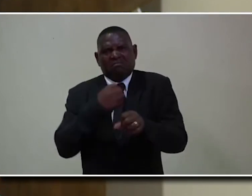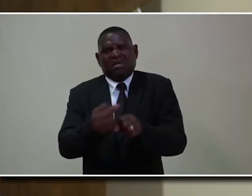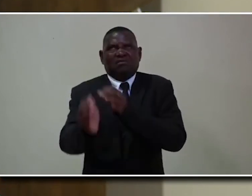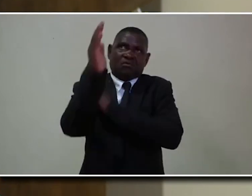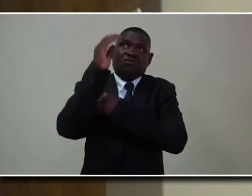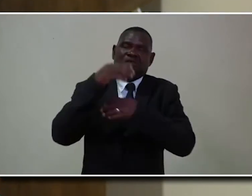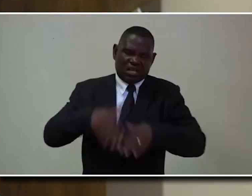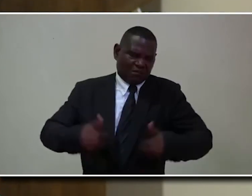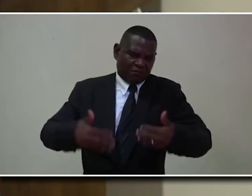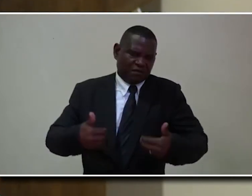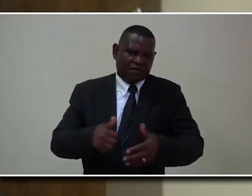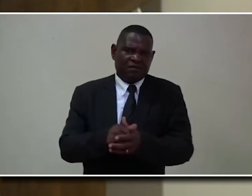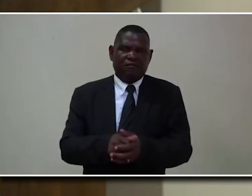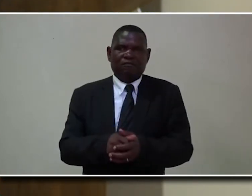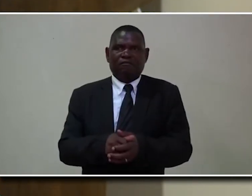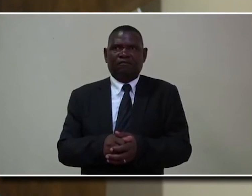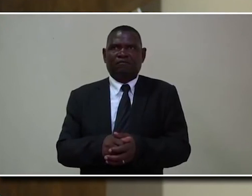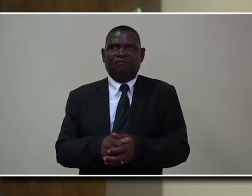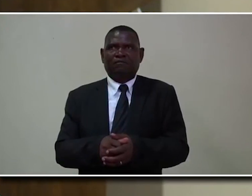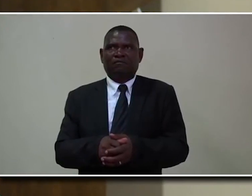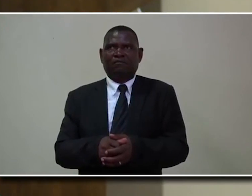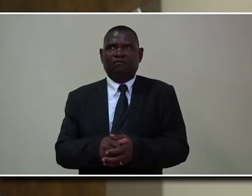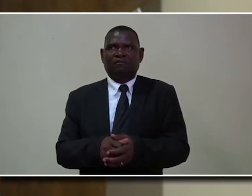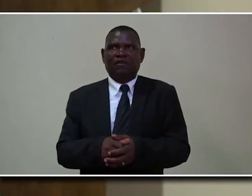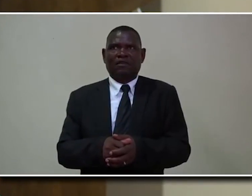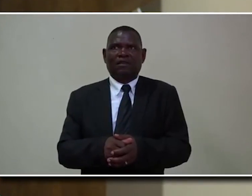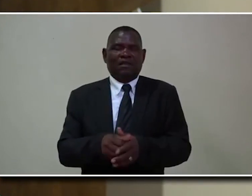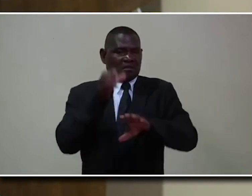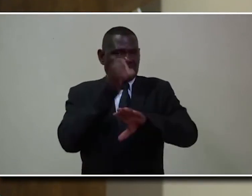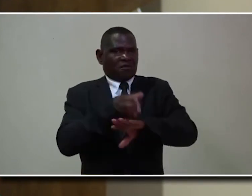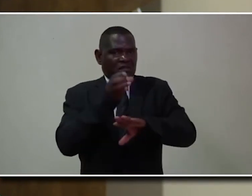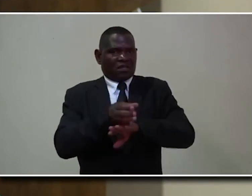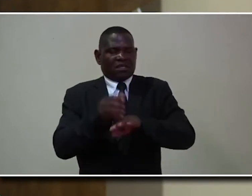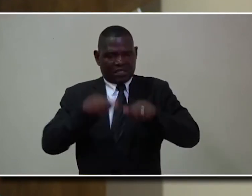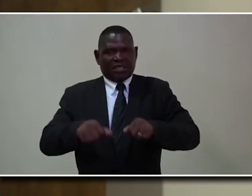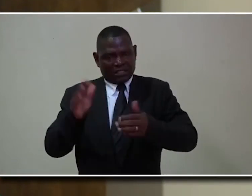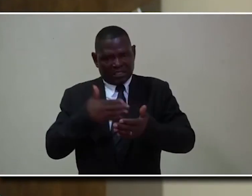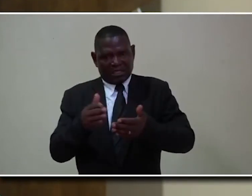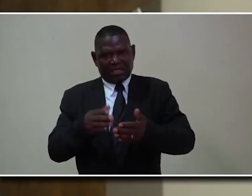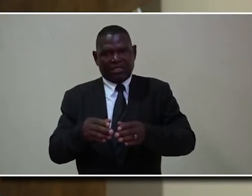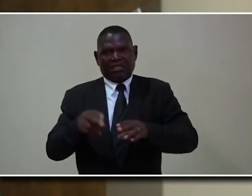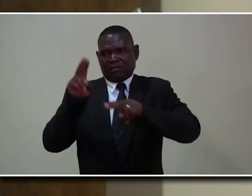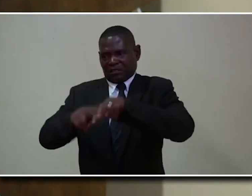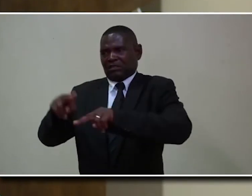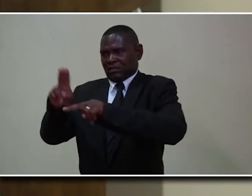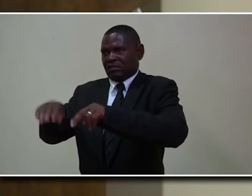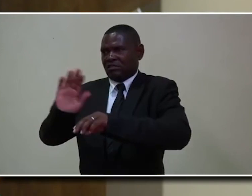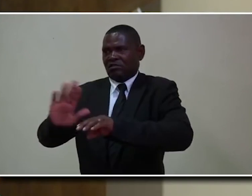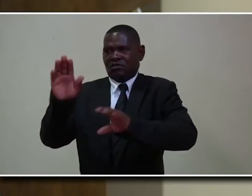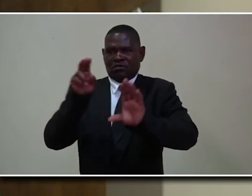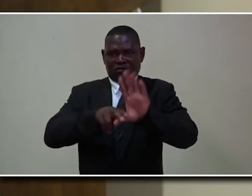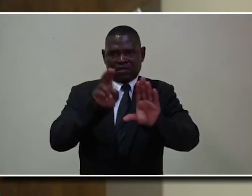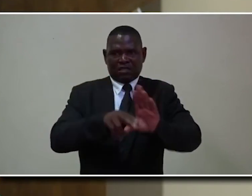a congregation, we are going to sing while seated. I want